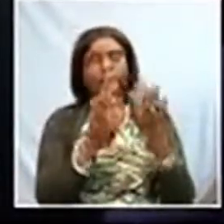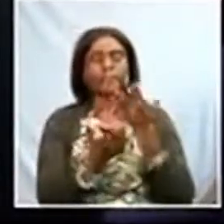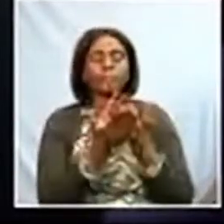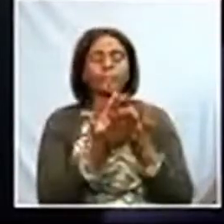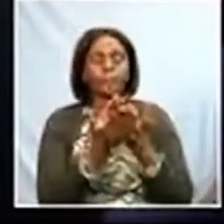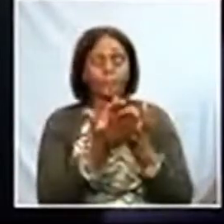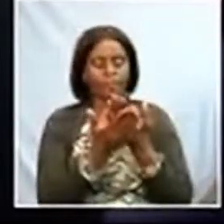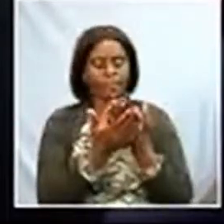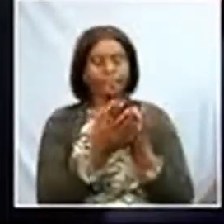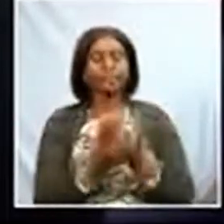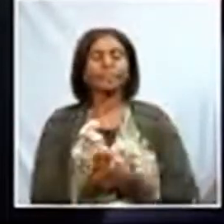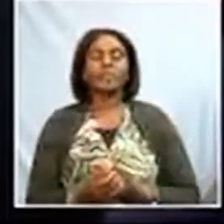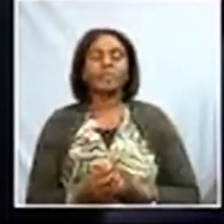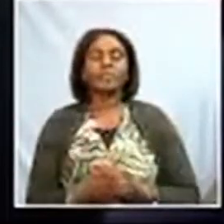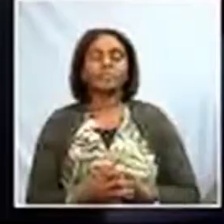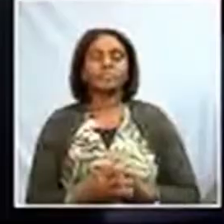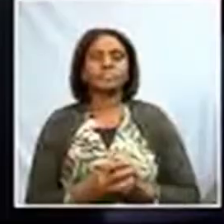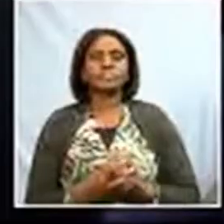addendum.